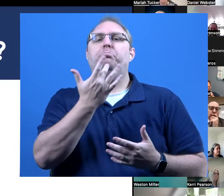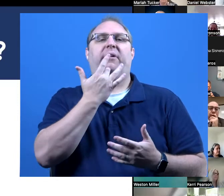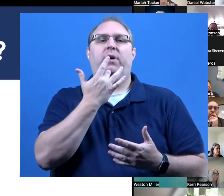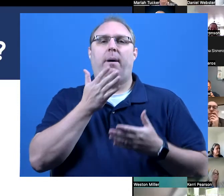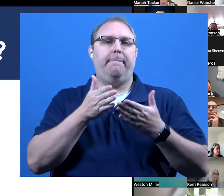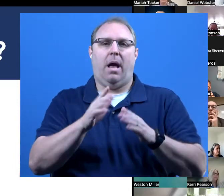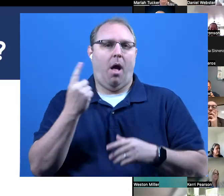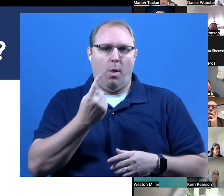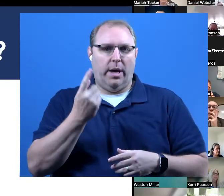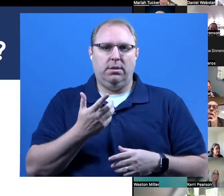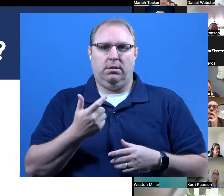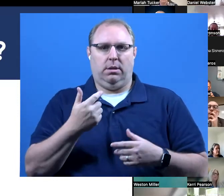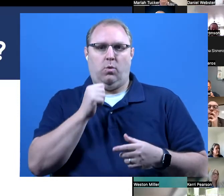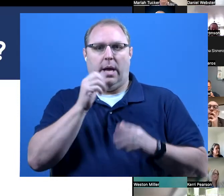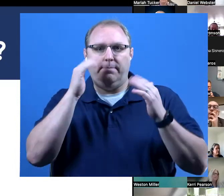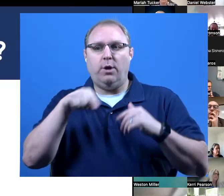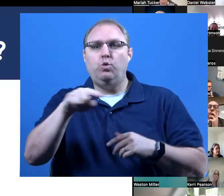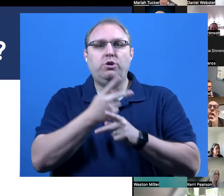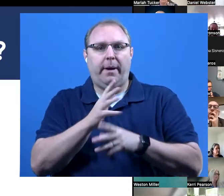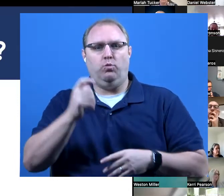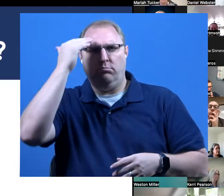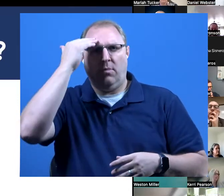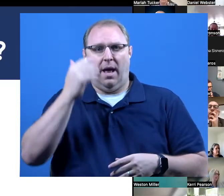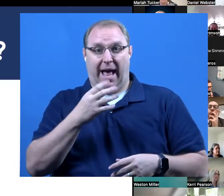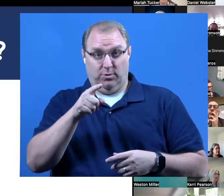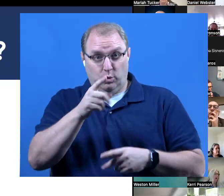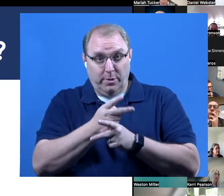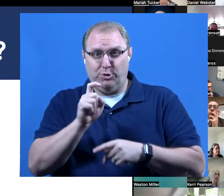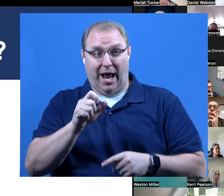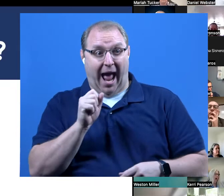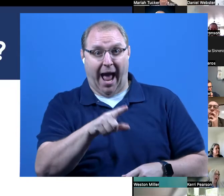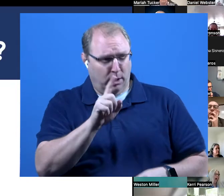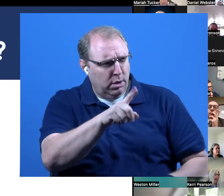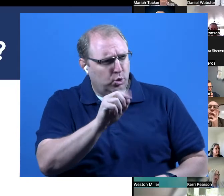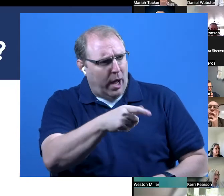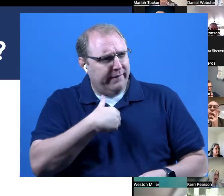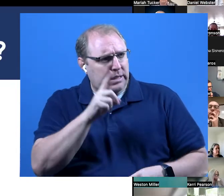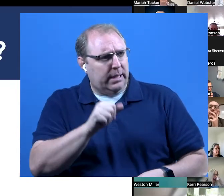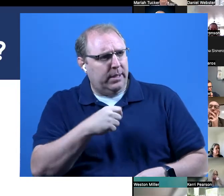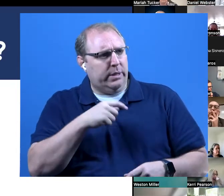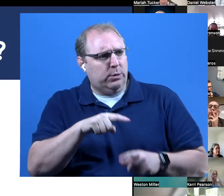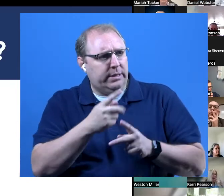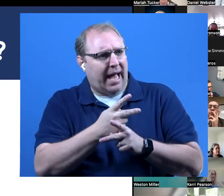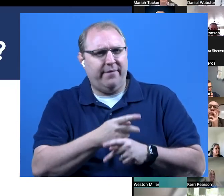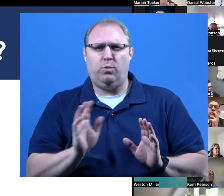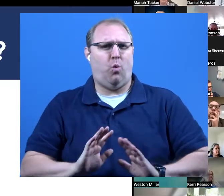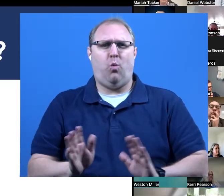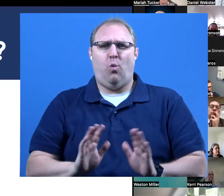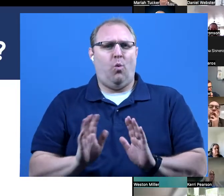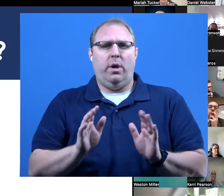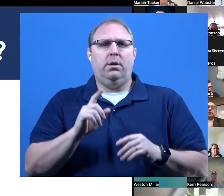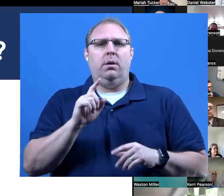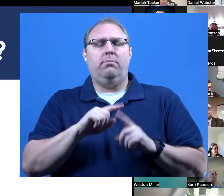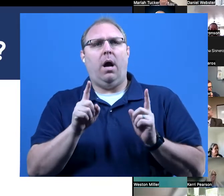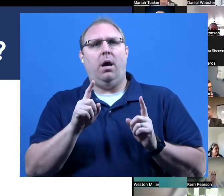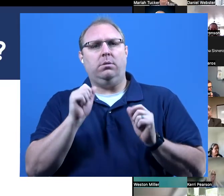want to take care of? You just say, hey, if you have a disability, or if there's an issue that you may be concerned with,